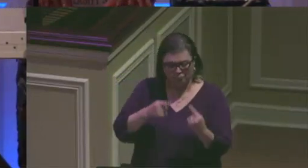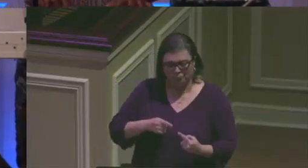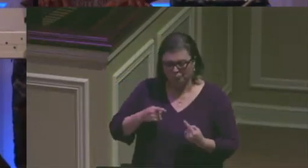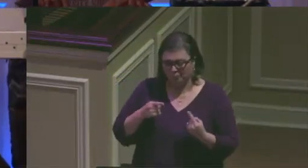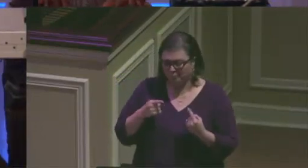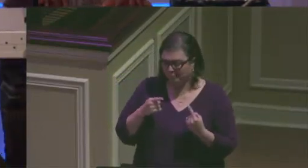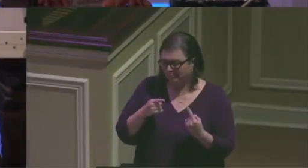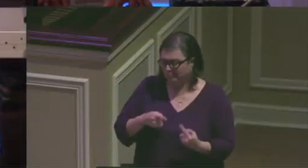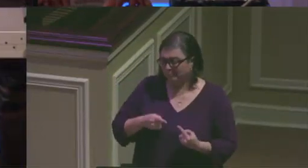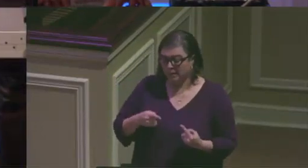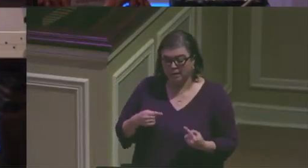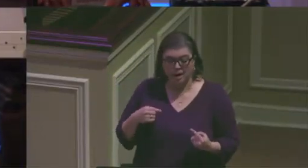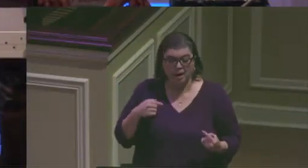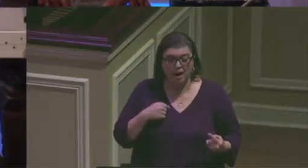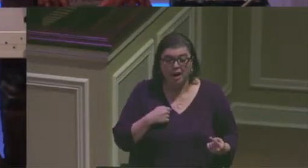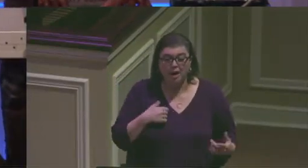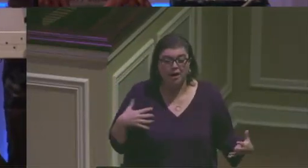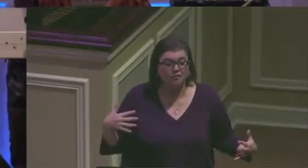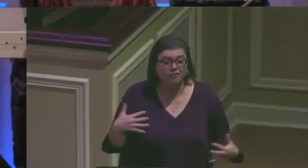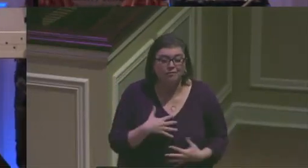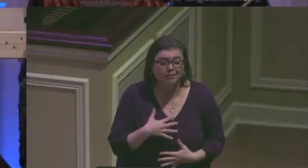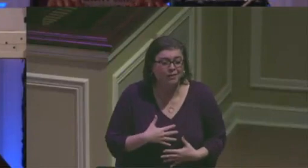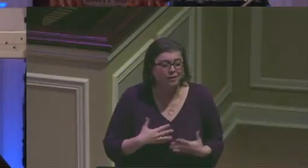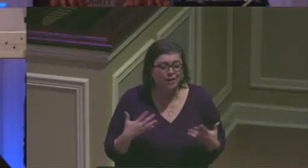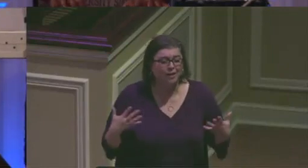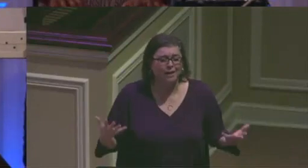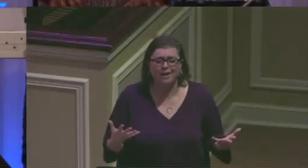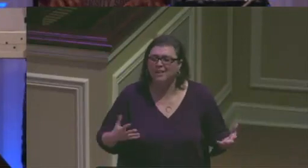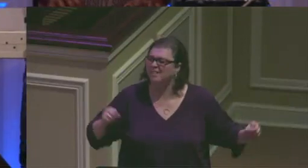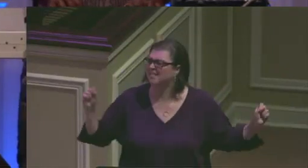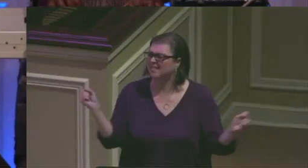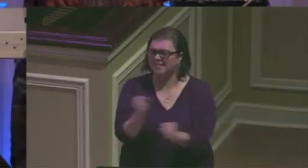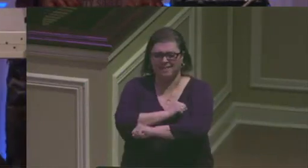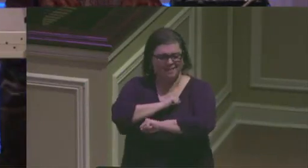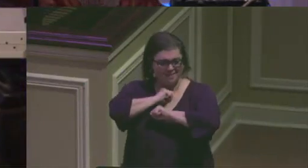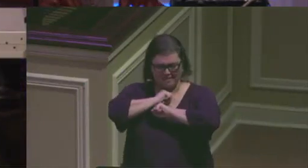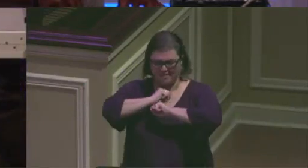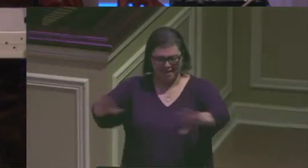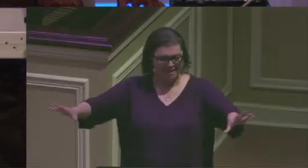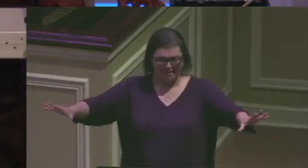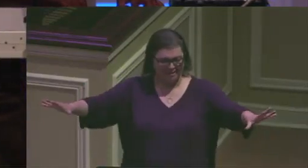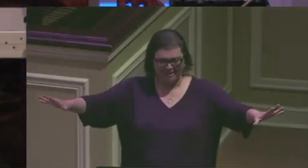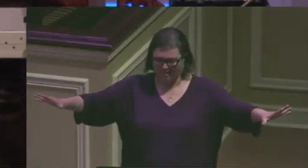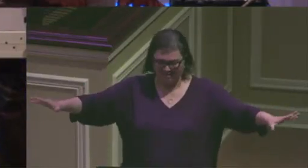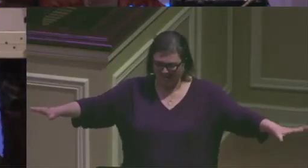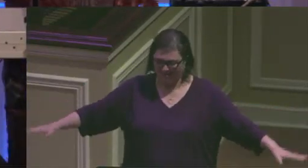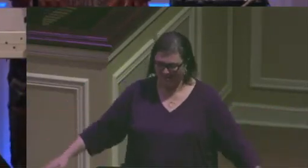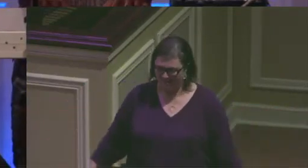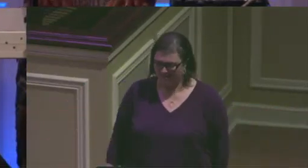still. And whom shall I fear?